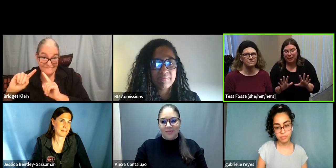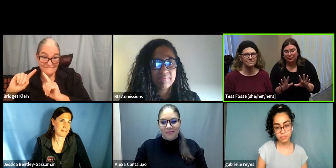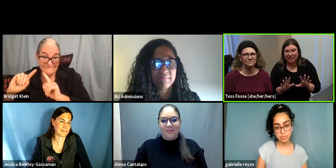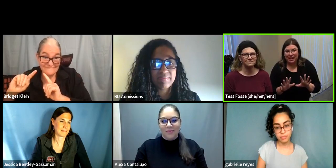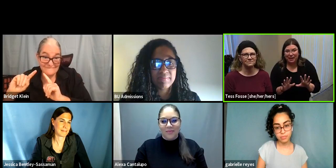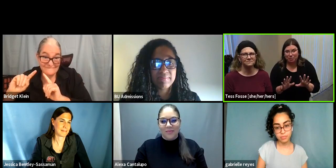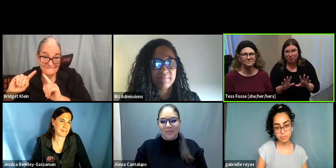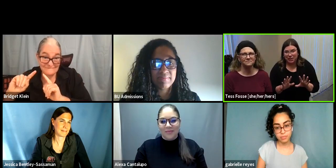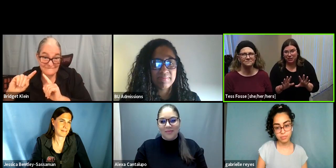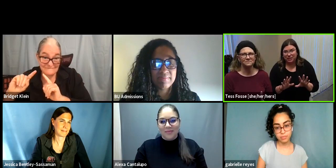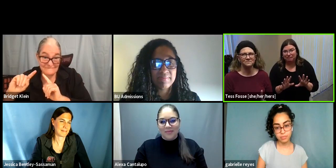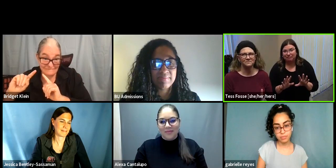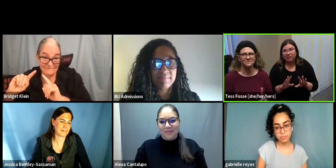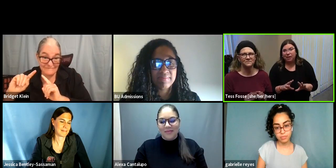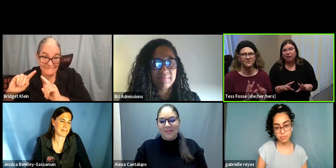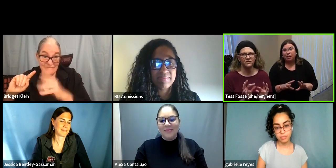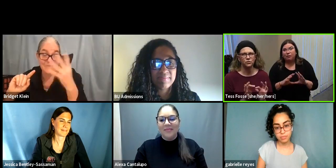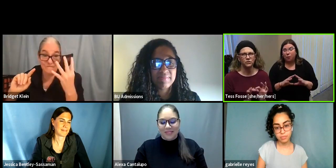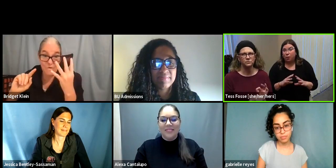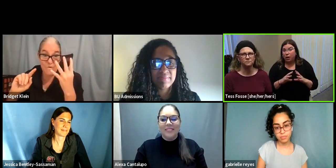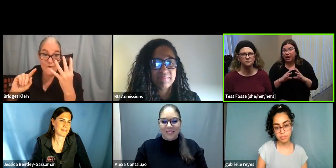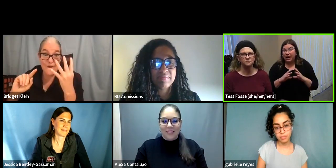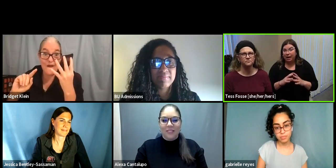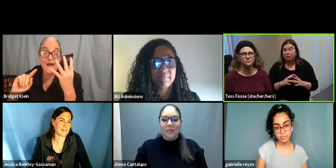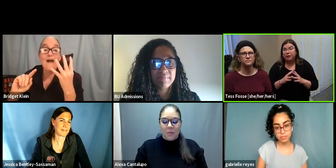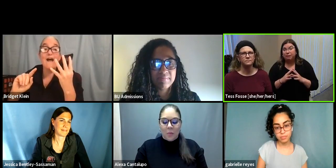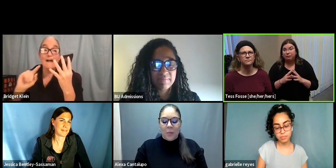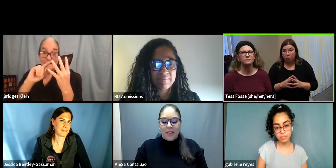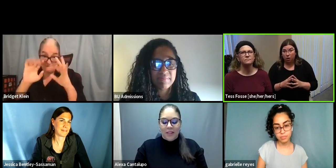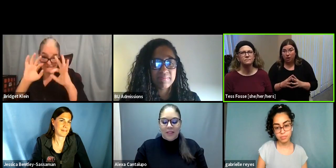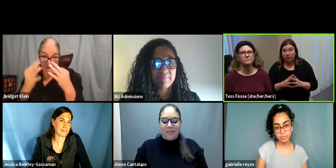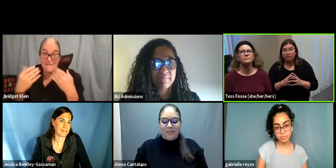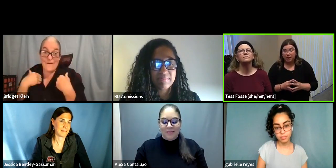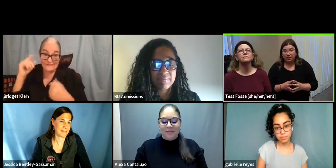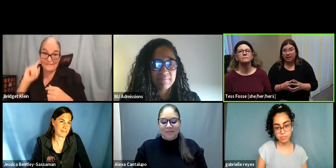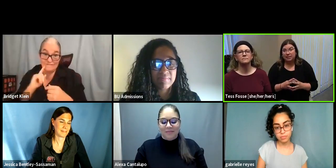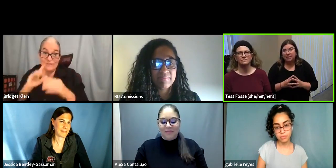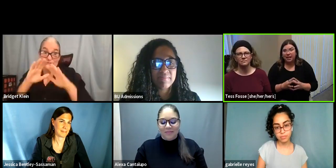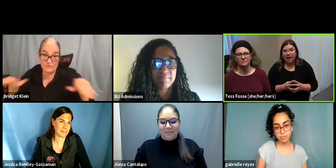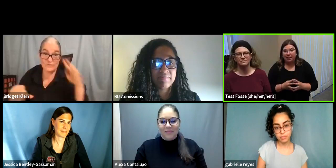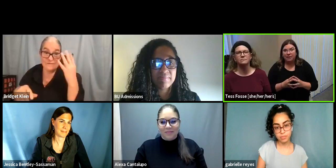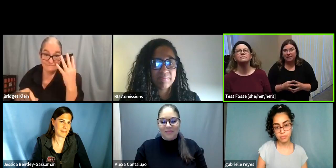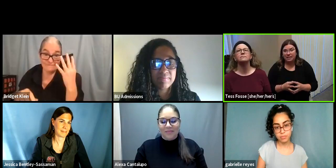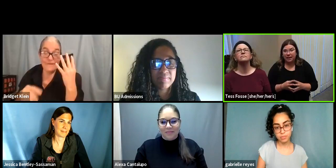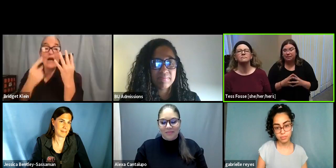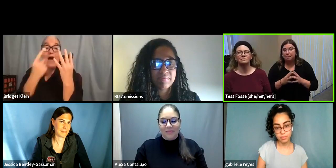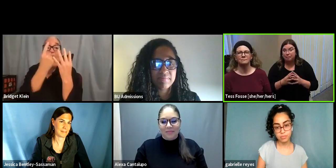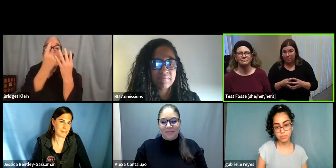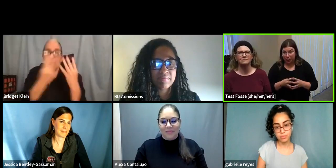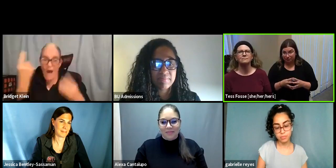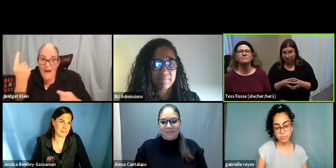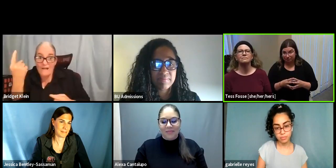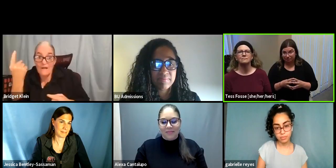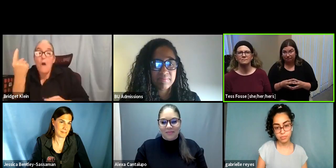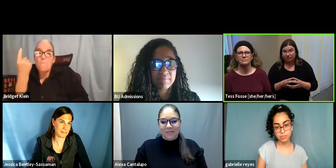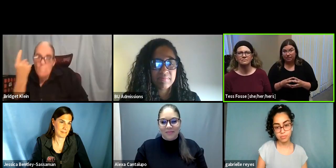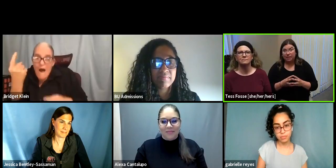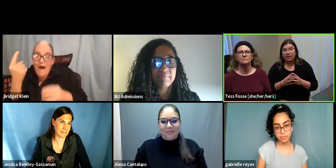let me clarify that interpretation. For every 4 families that have a deaf